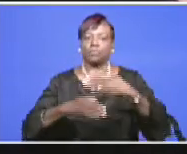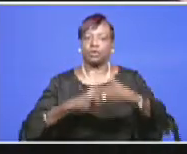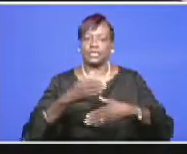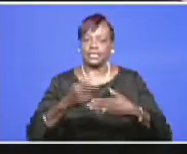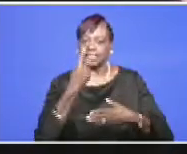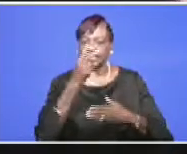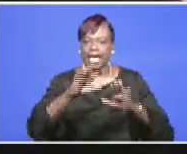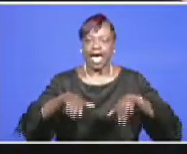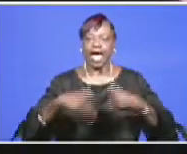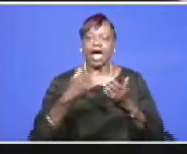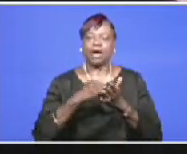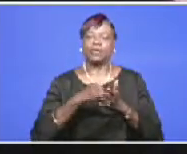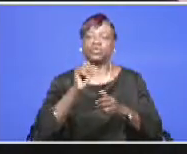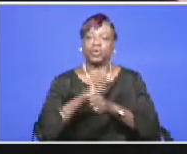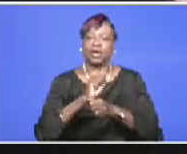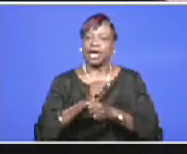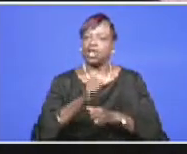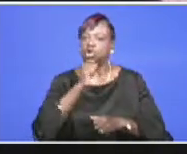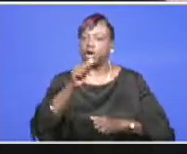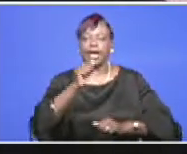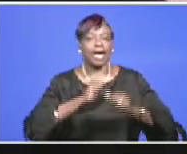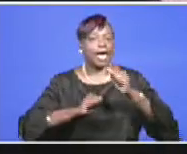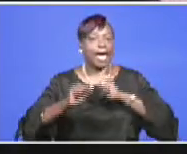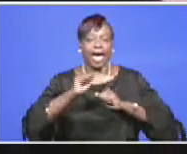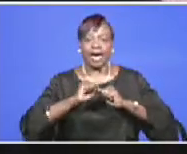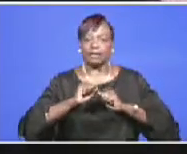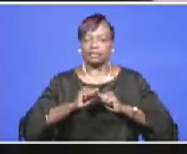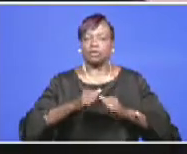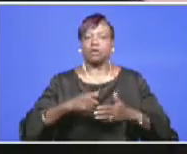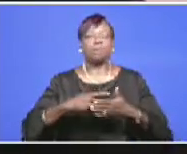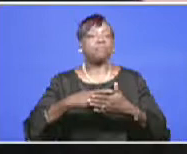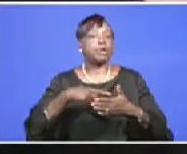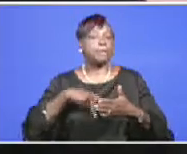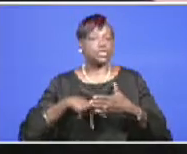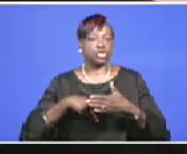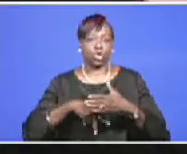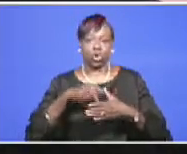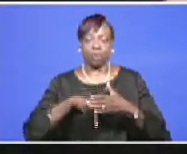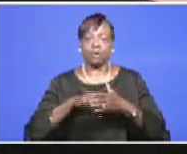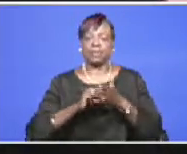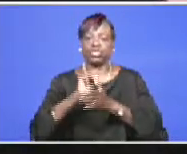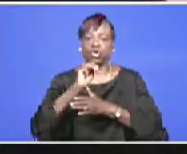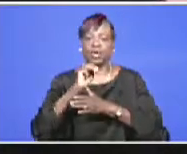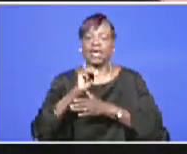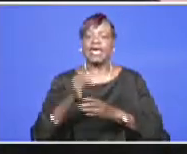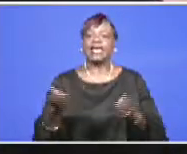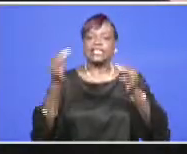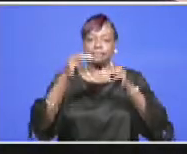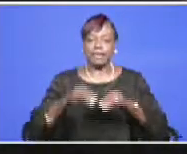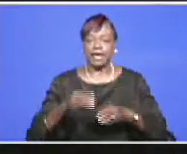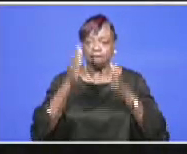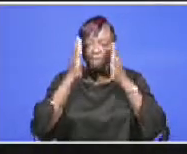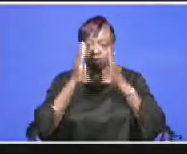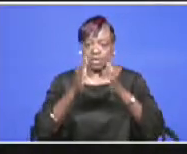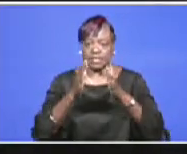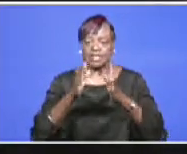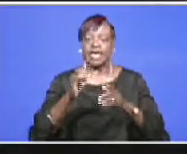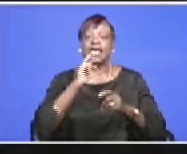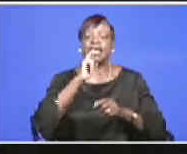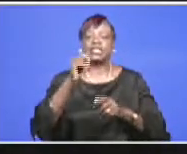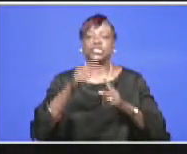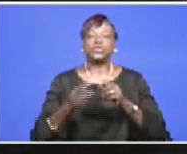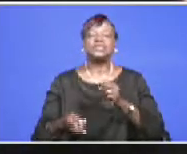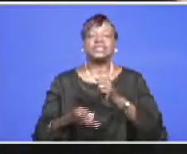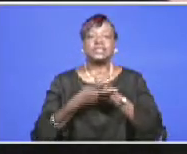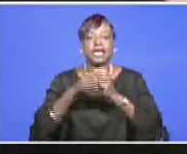not going to act prematurely. He said that his main focus is to save jobs. And as Minister of Labor, I was very happy to hear that this